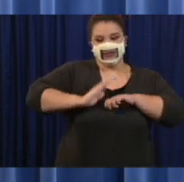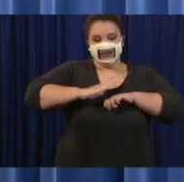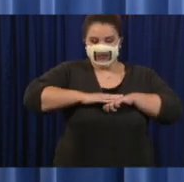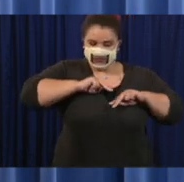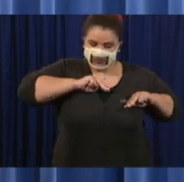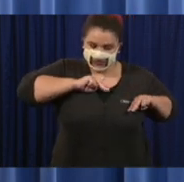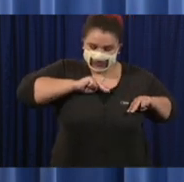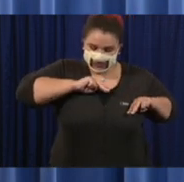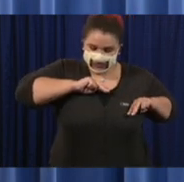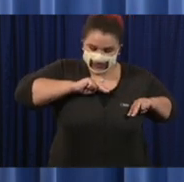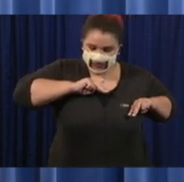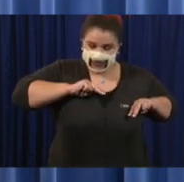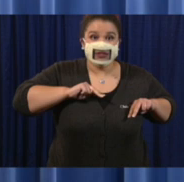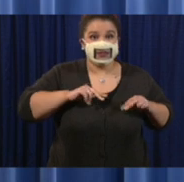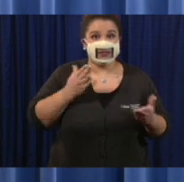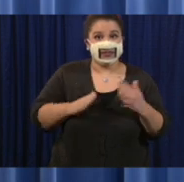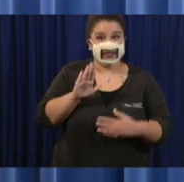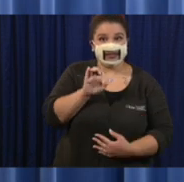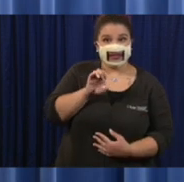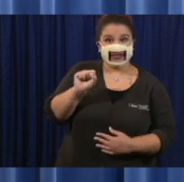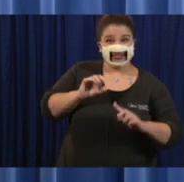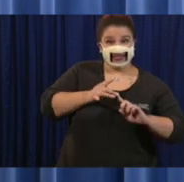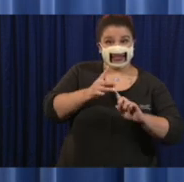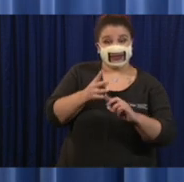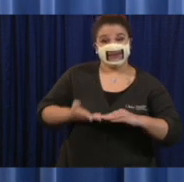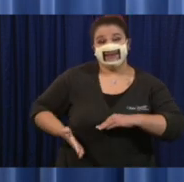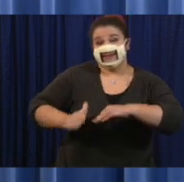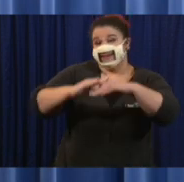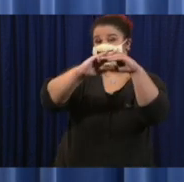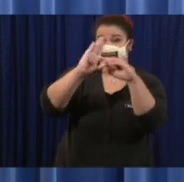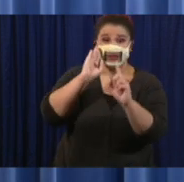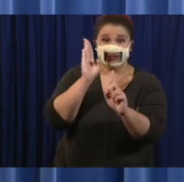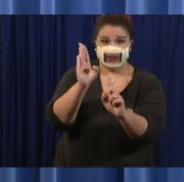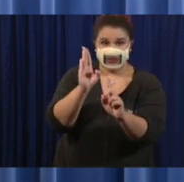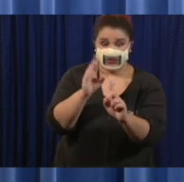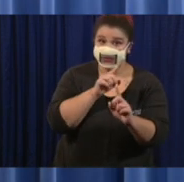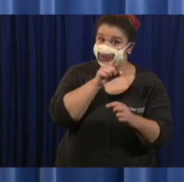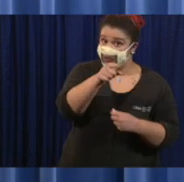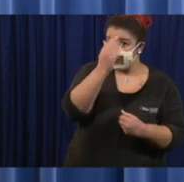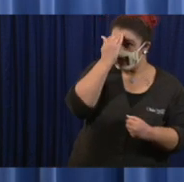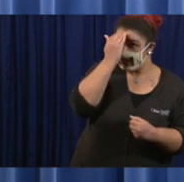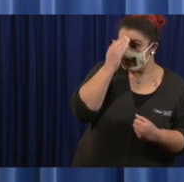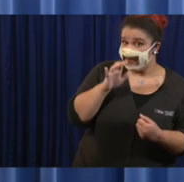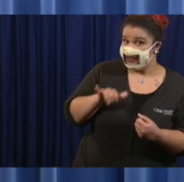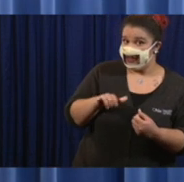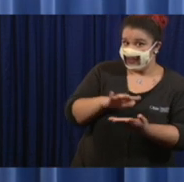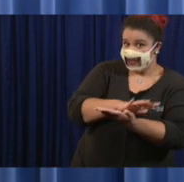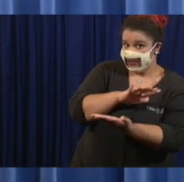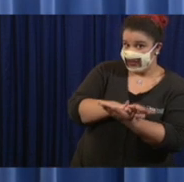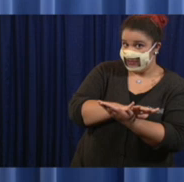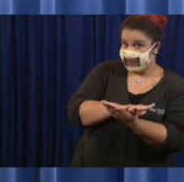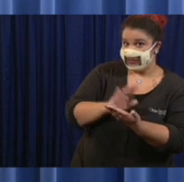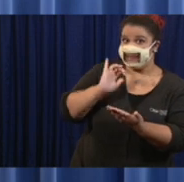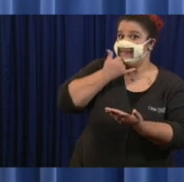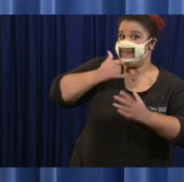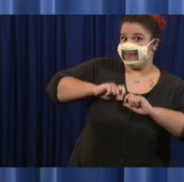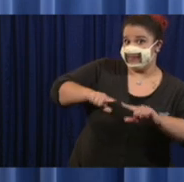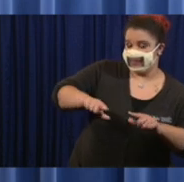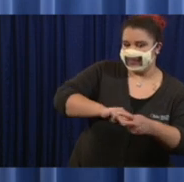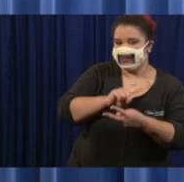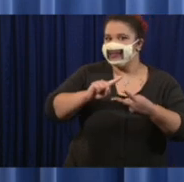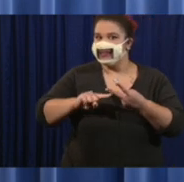and how much of a spike would become a problem, whereas certain parts of the state might be required to shut down again?